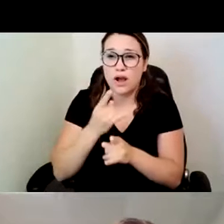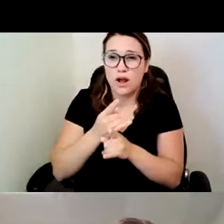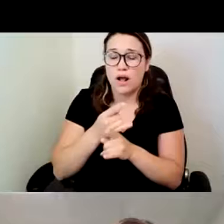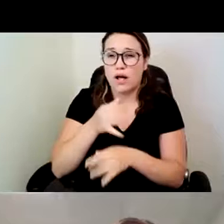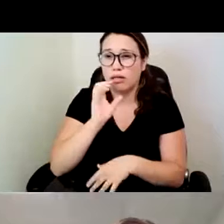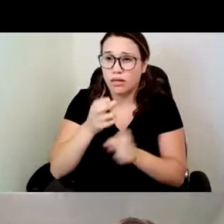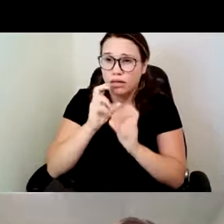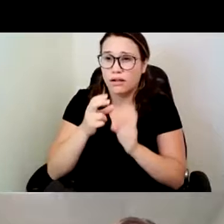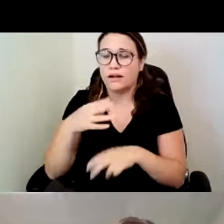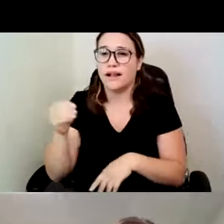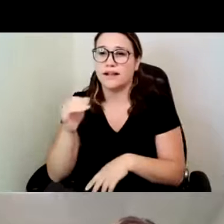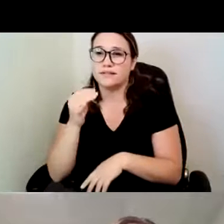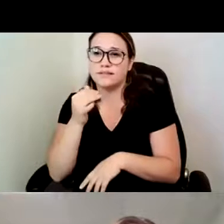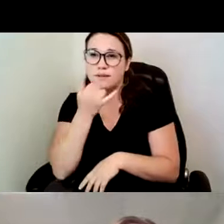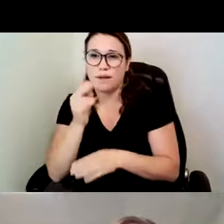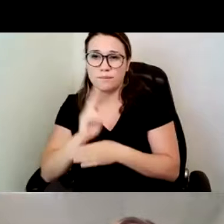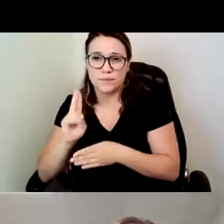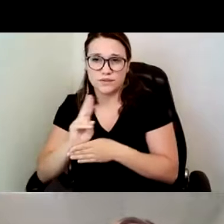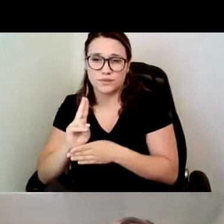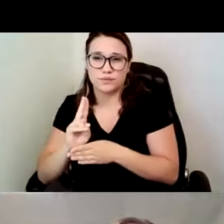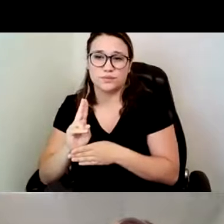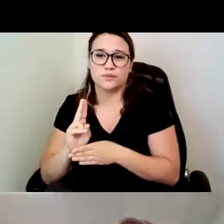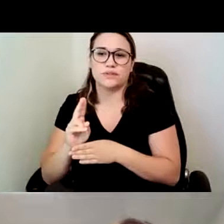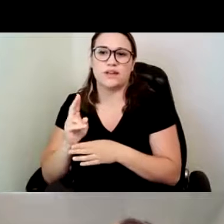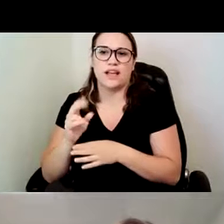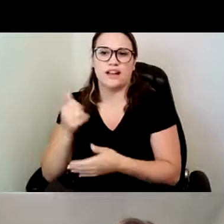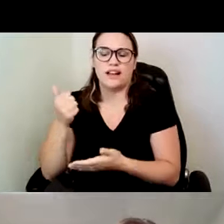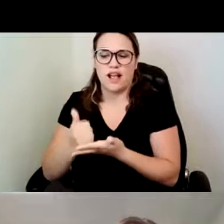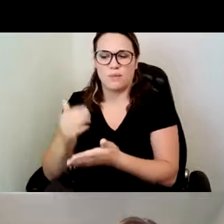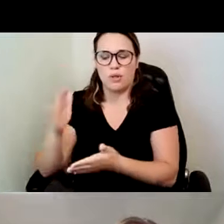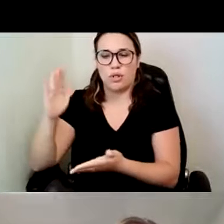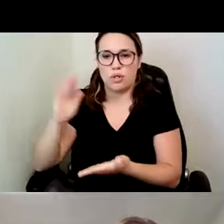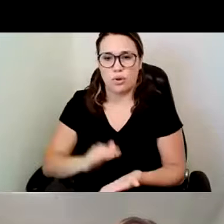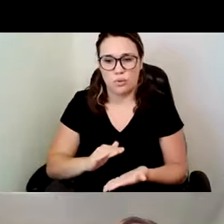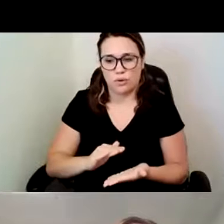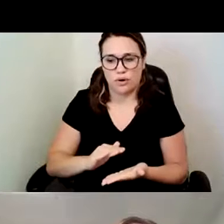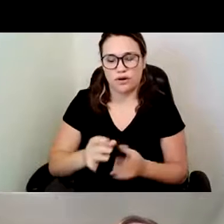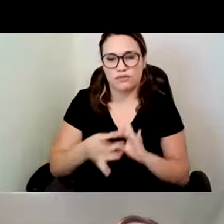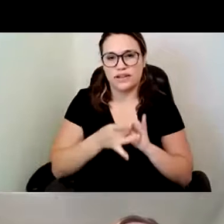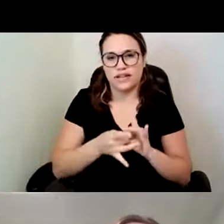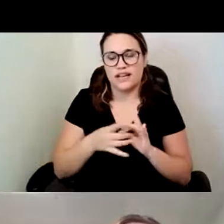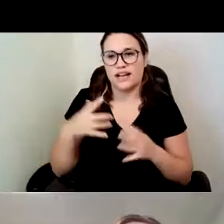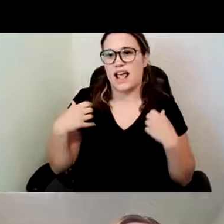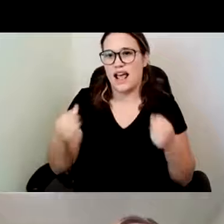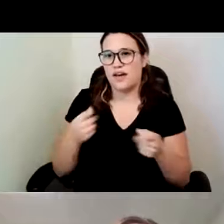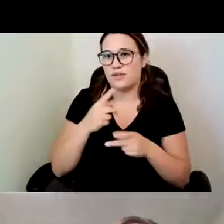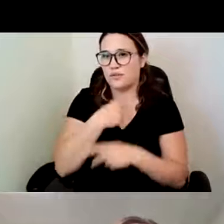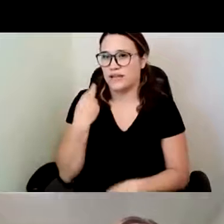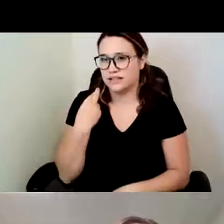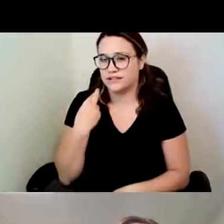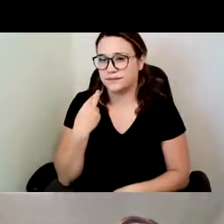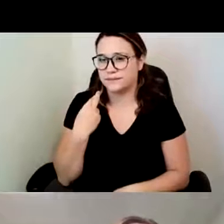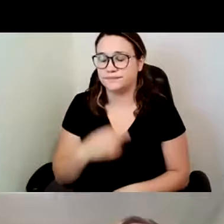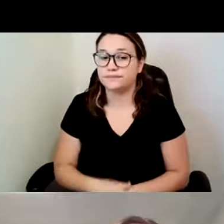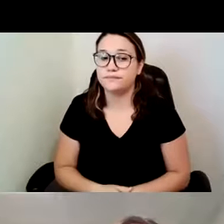and substance misuse and help lower related health risks among older adults. Brief interventions can